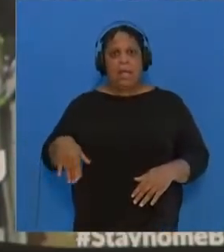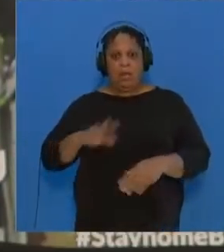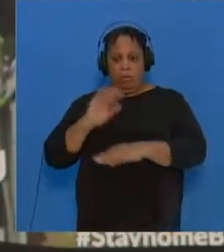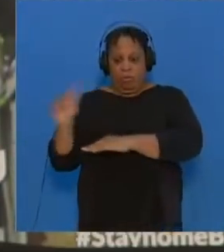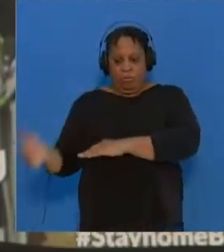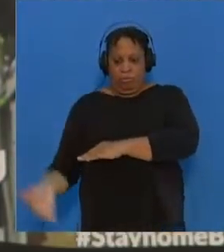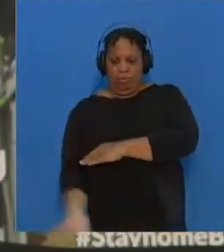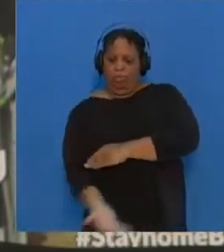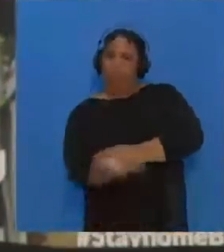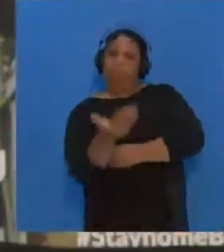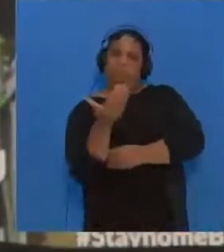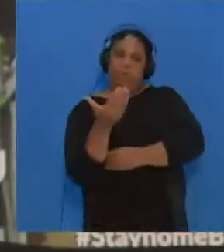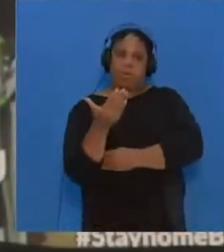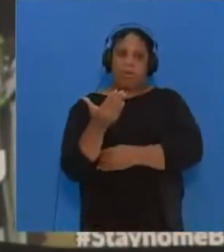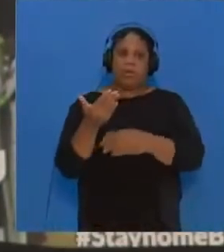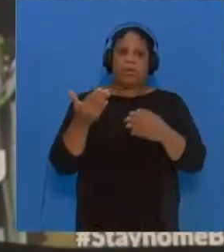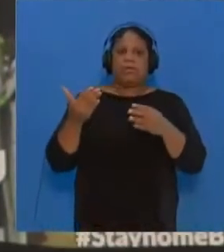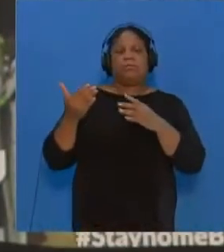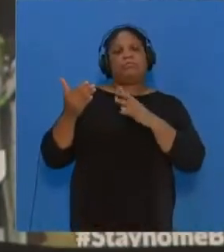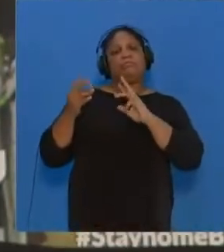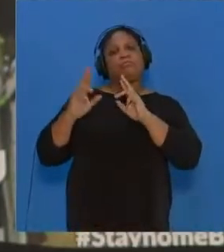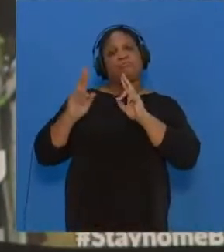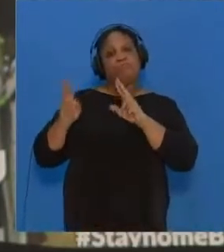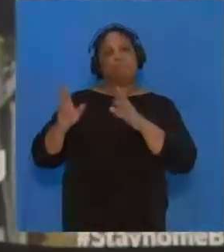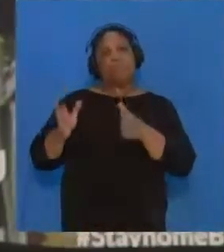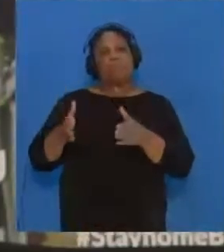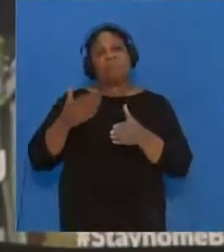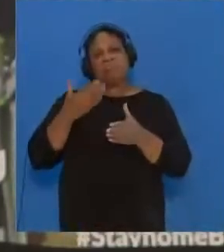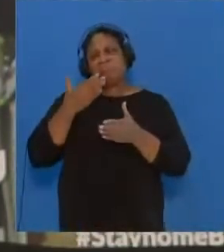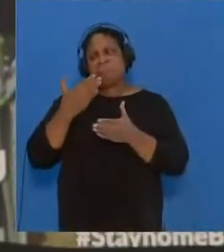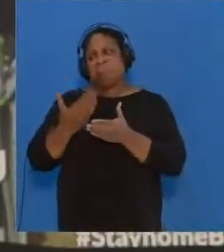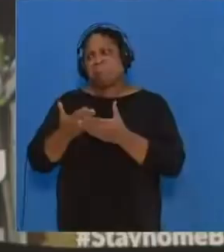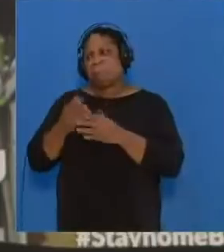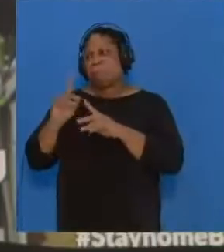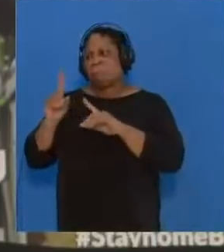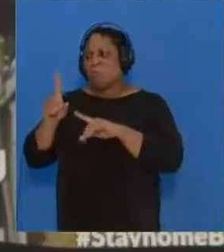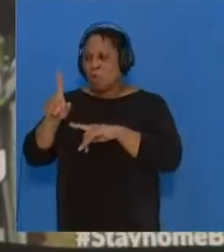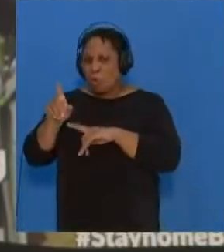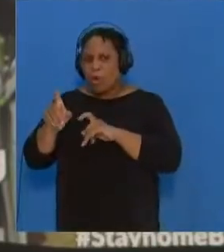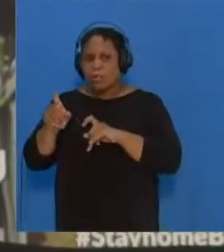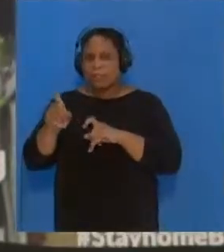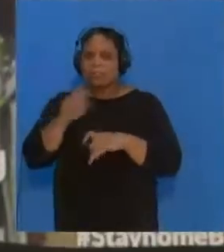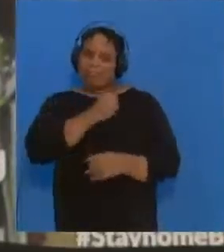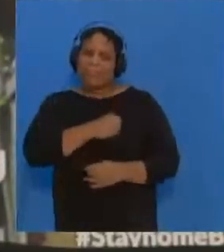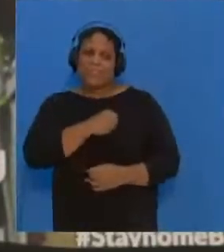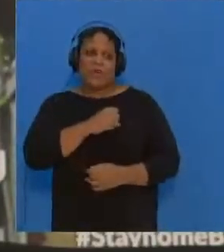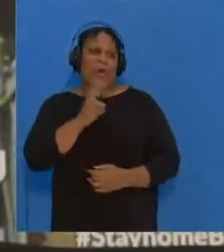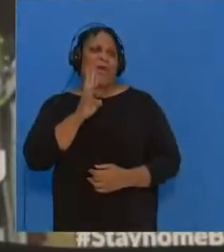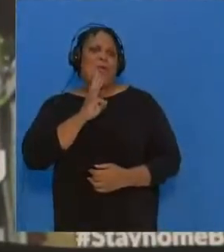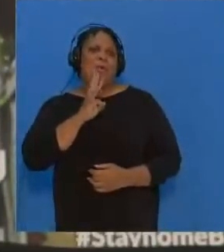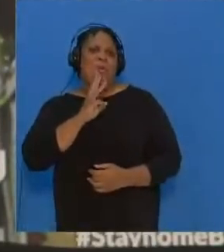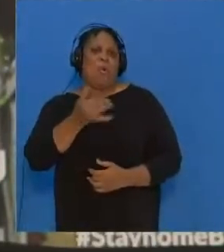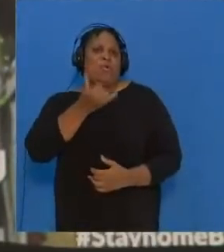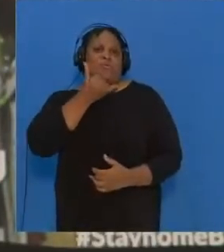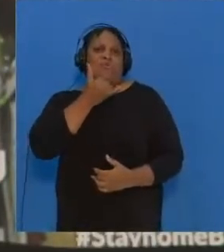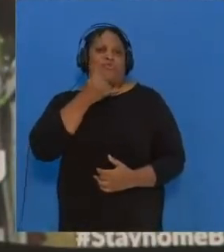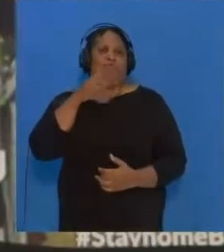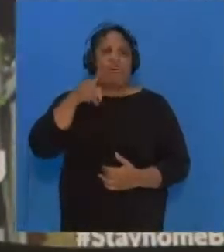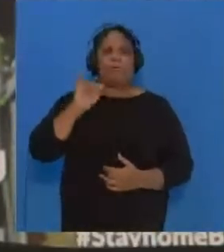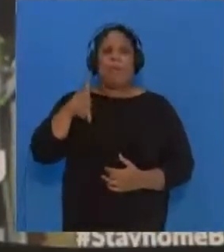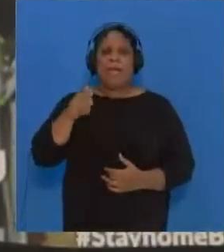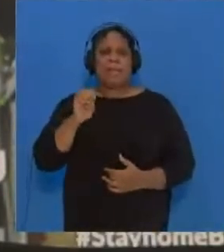of the morning? That's a very good question, Trevor. Excuse me, just had some water down the wrong pipe. I know, Premier, don't